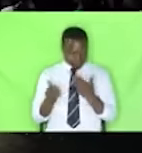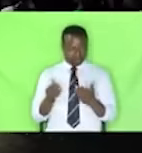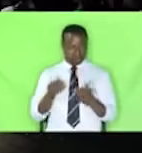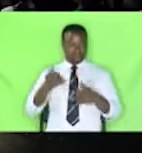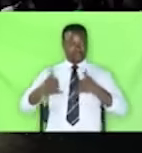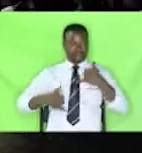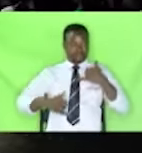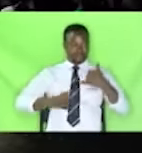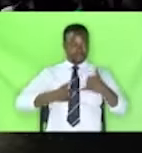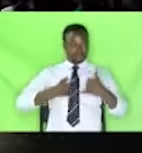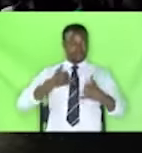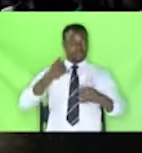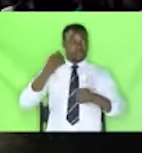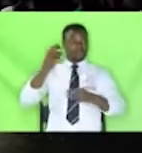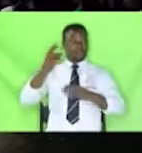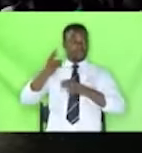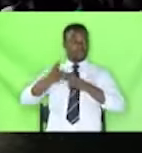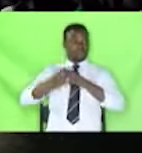Joy to the